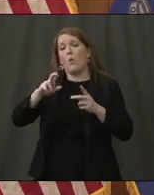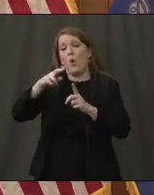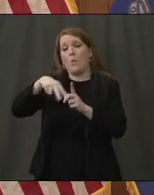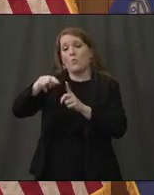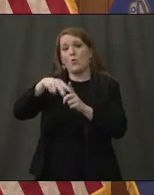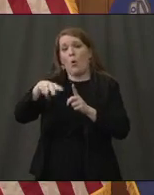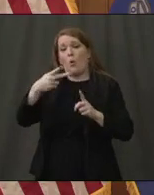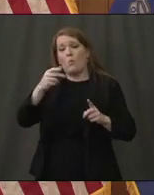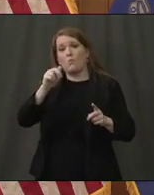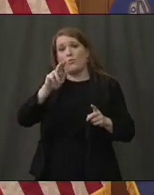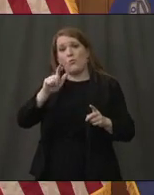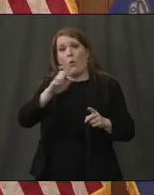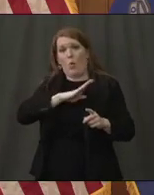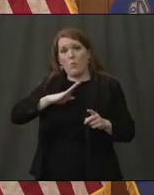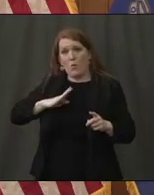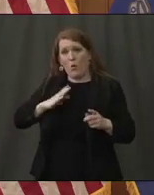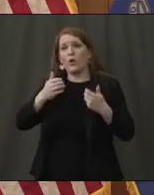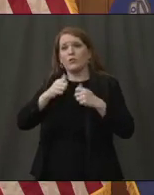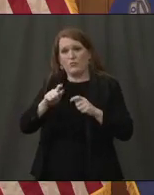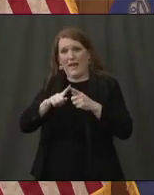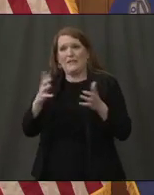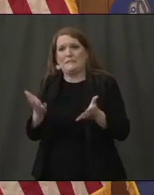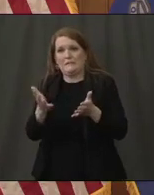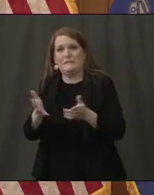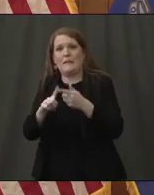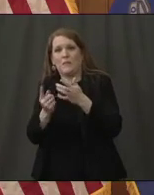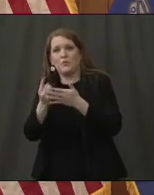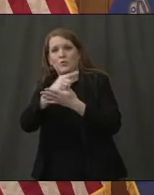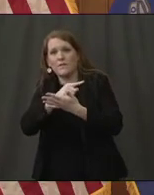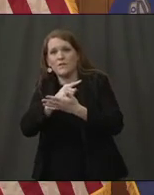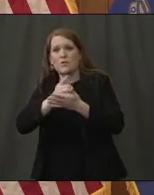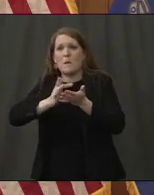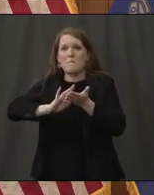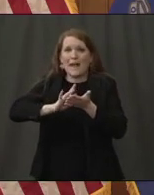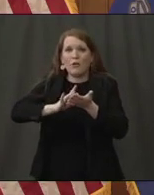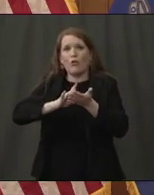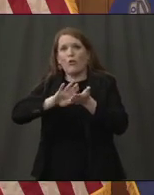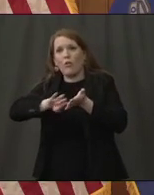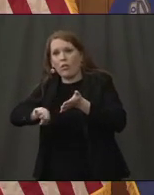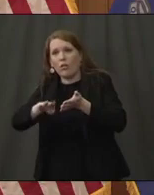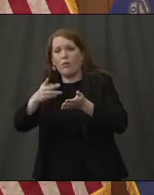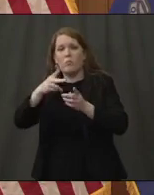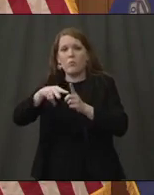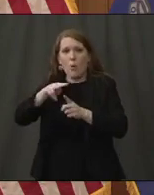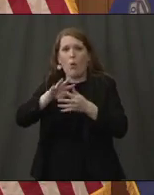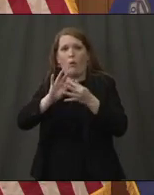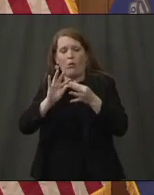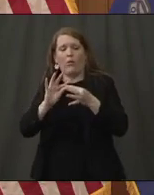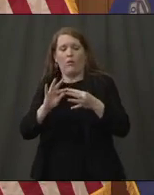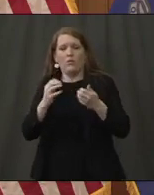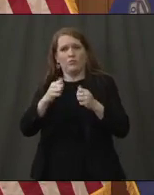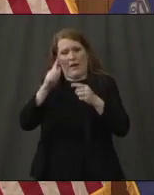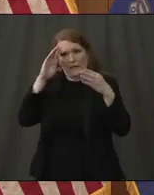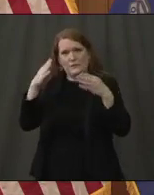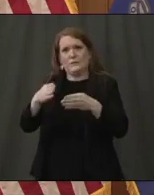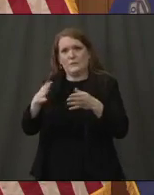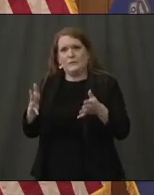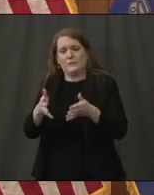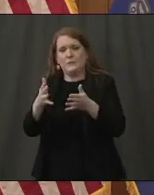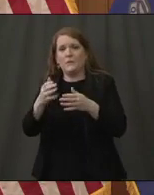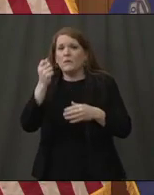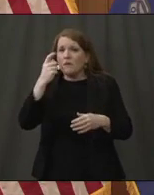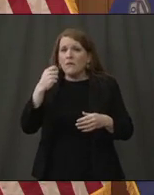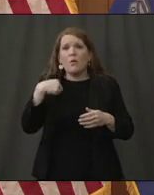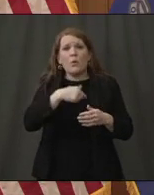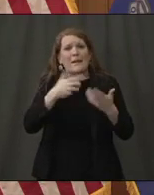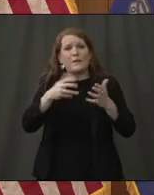medical parole. I would not classify our efforts as a mass release. However, the early focused attention on releases